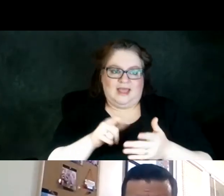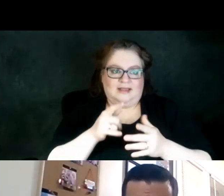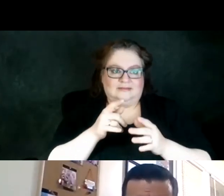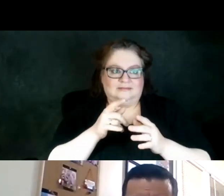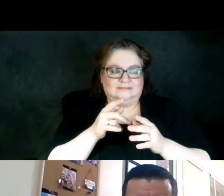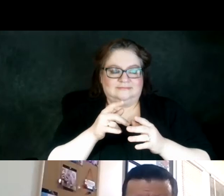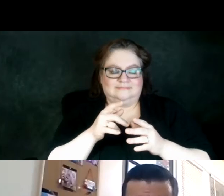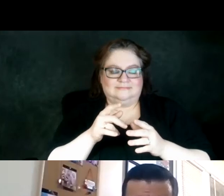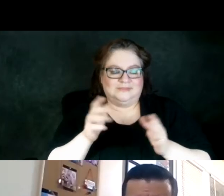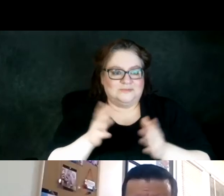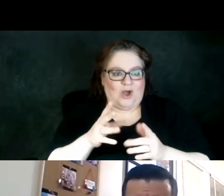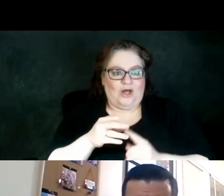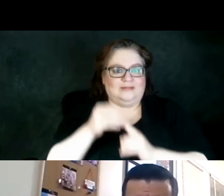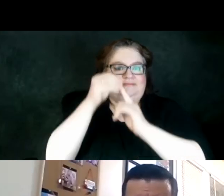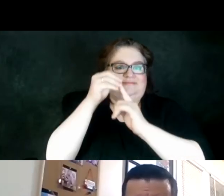small caveat.